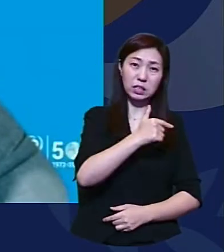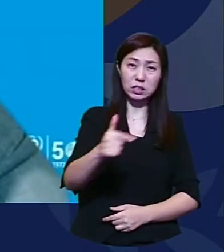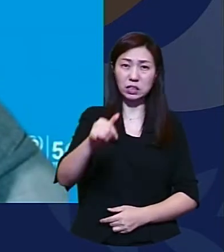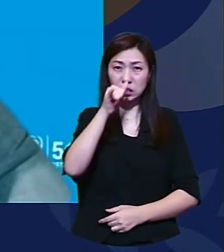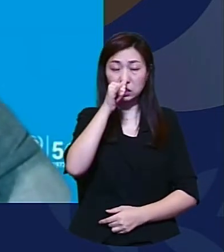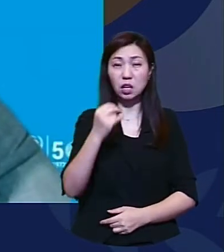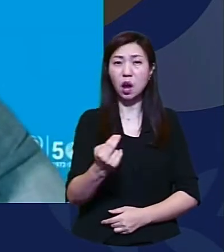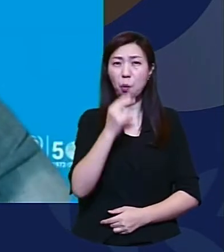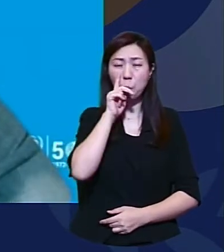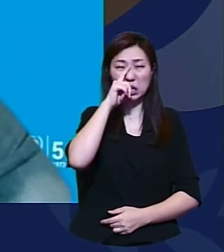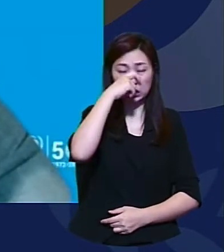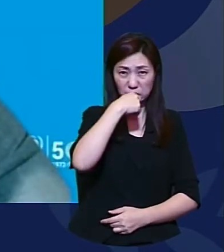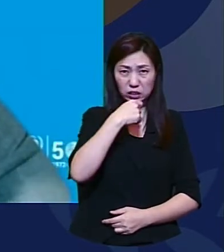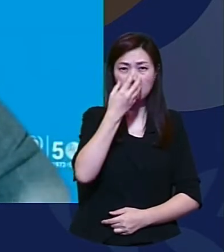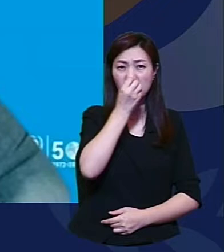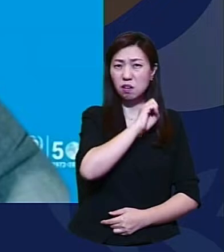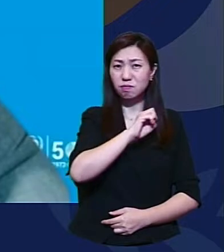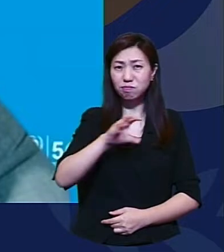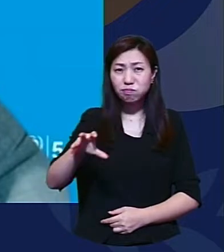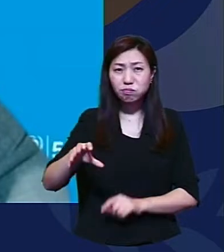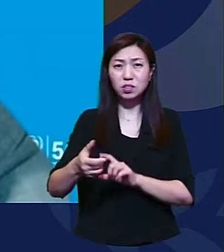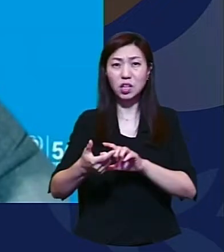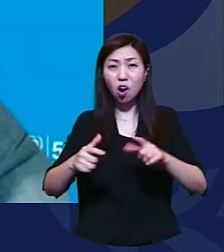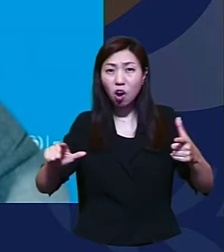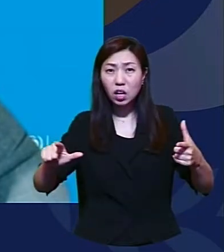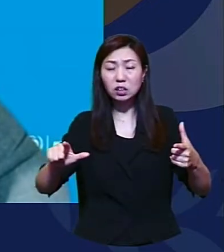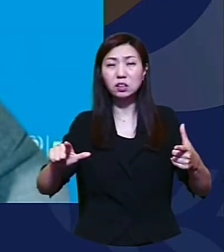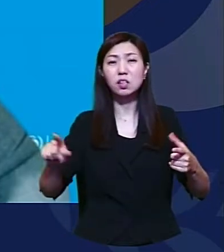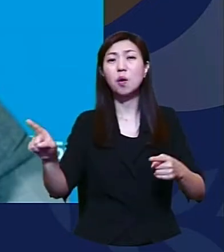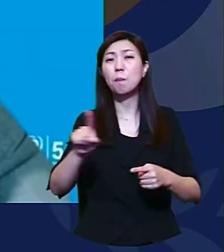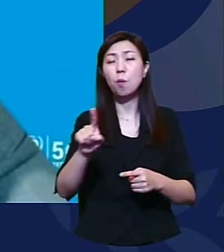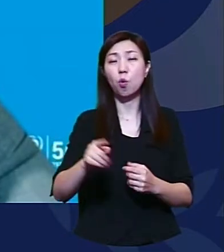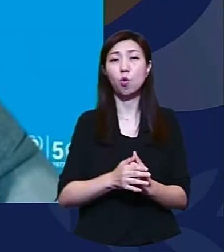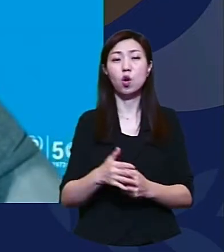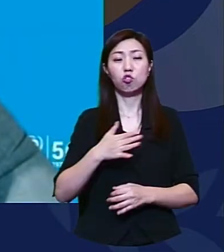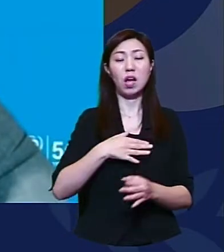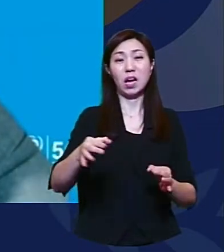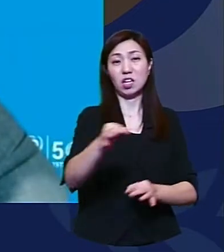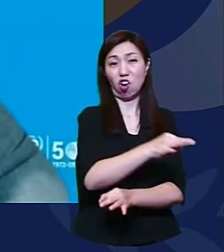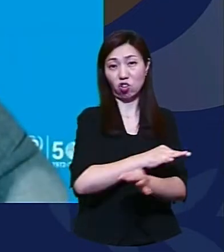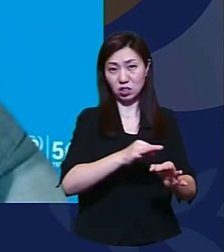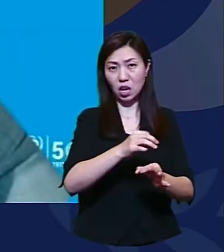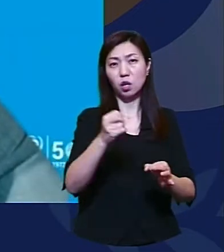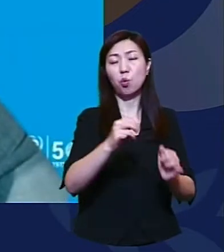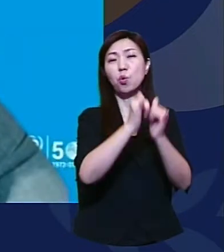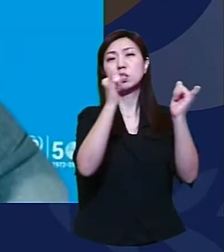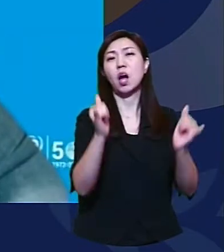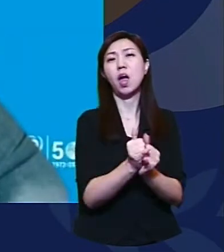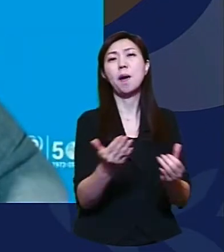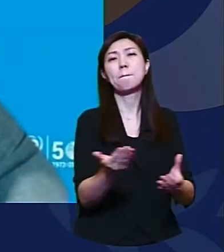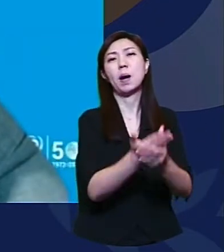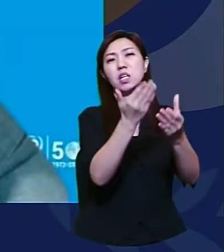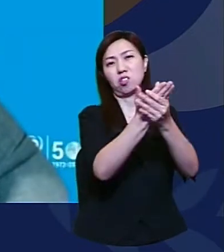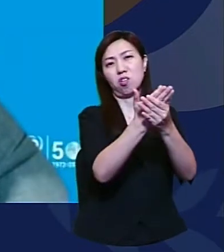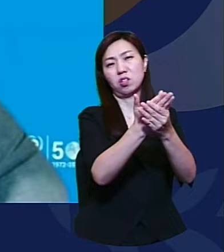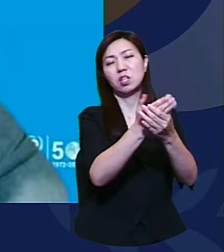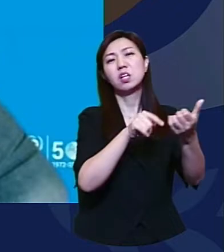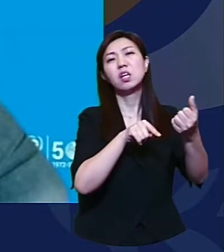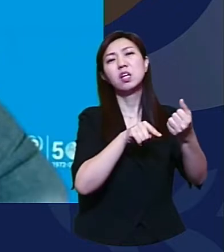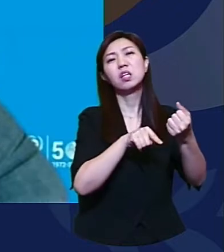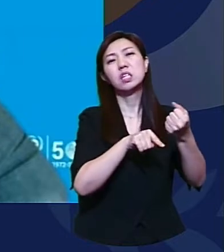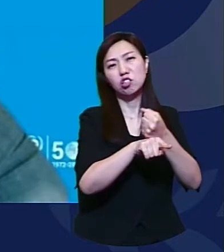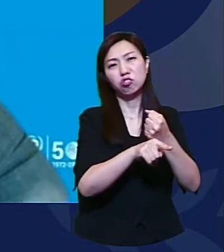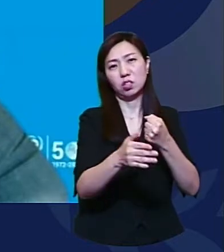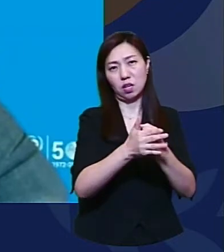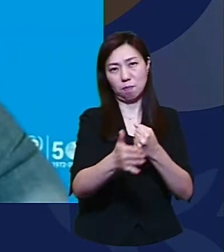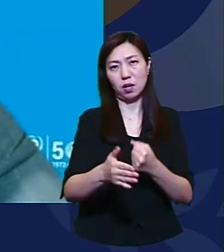well-being are a direct consequence of the economic and social development paths that we have chosen. So